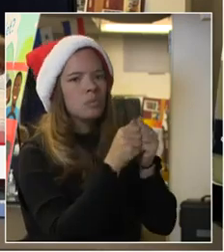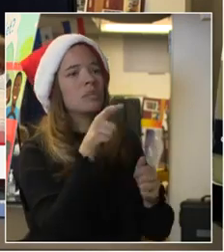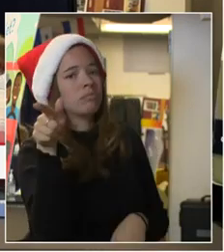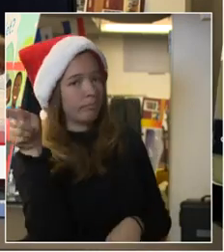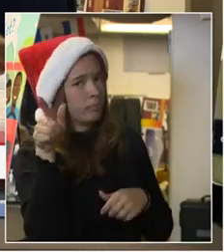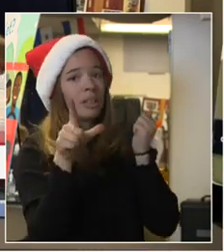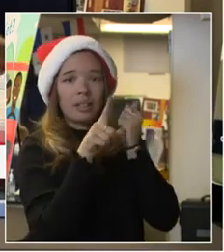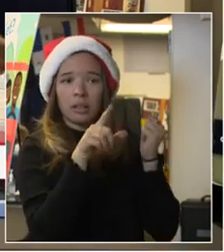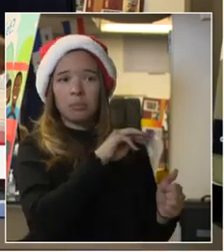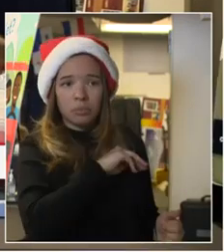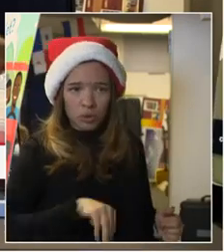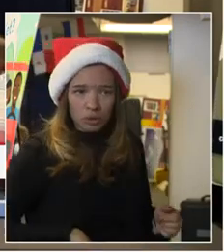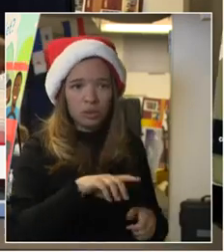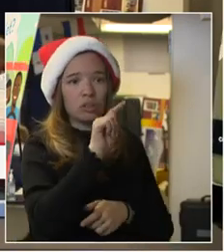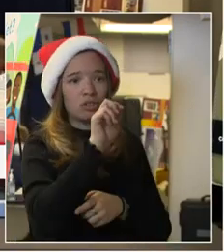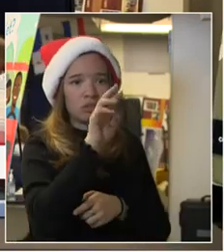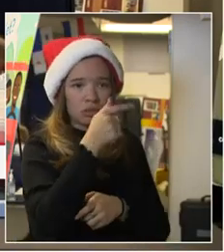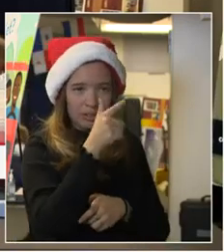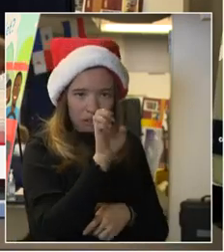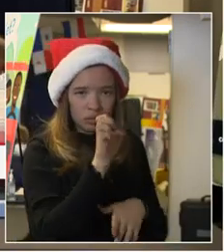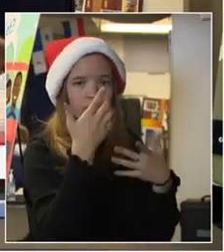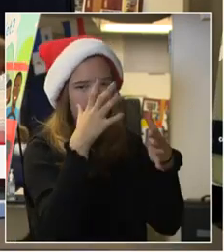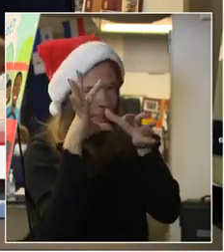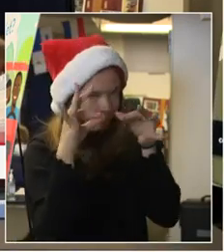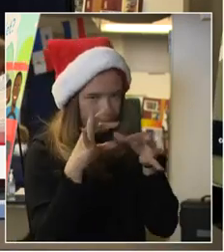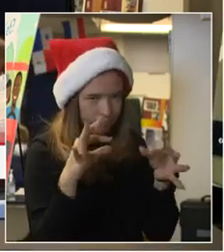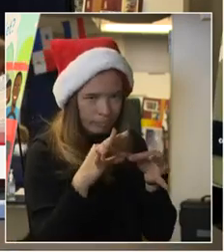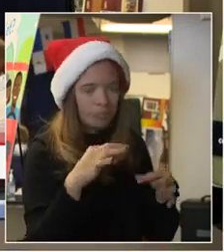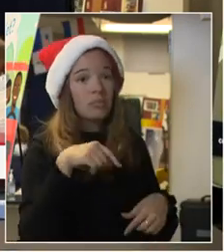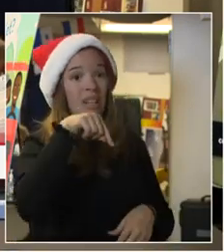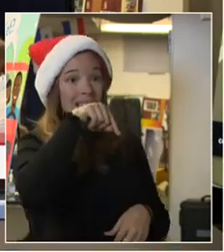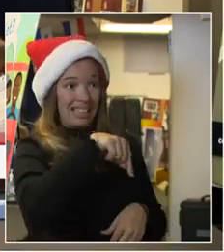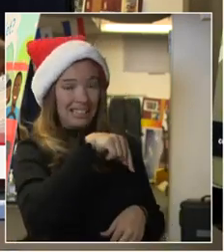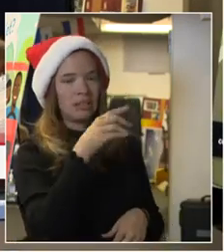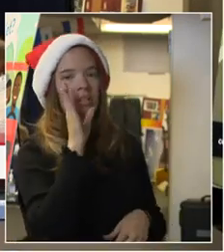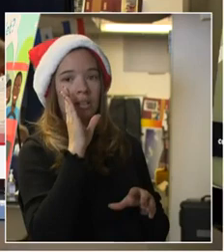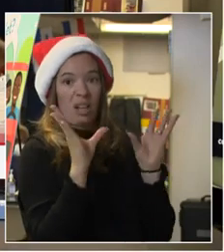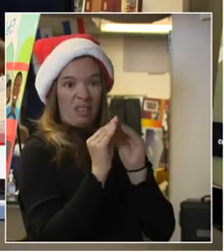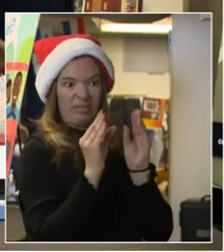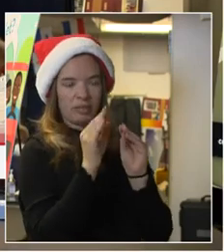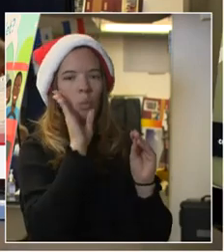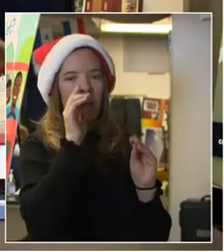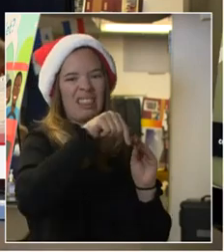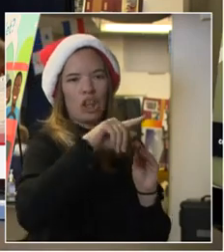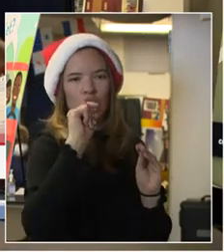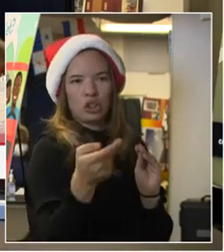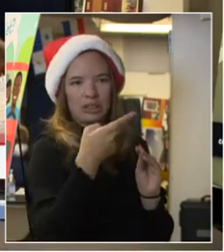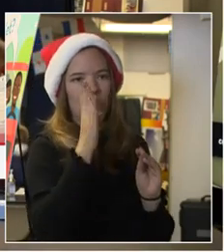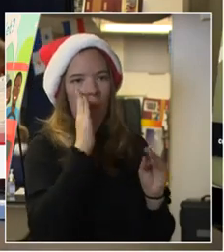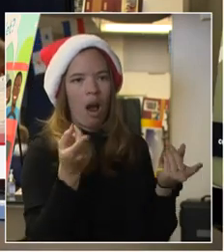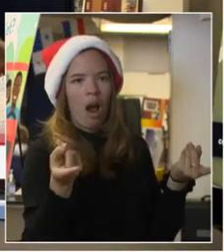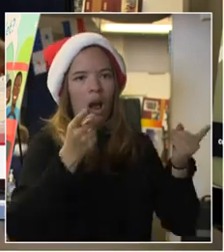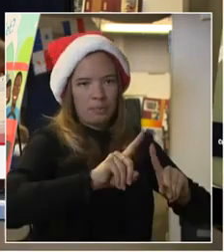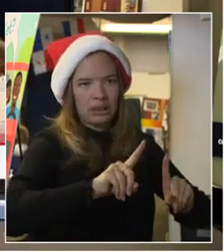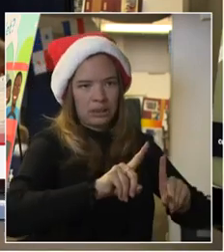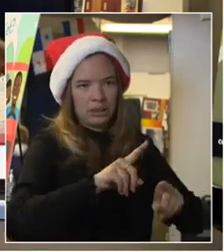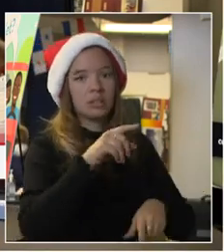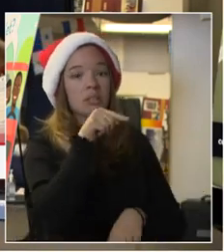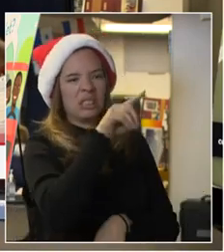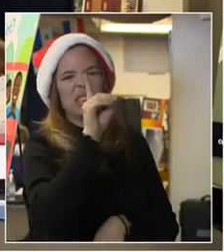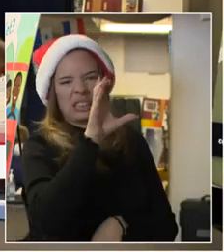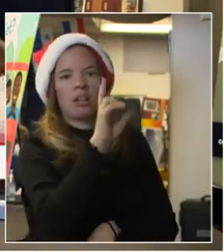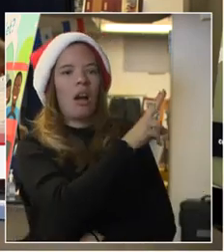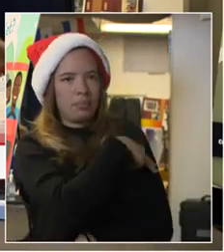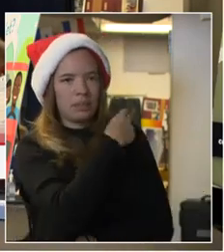there will be a meeting that will be occurring on Thursday to further discuss what is happening in our hospitals. I will say about a